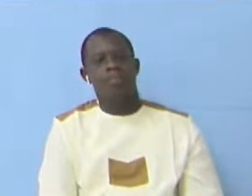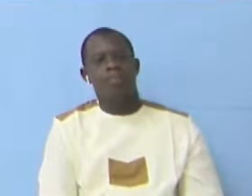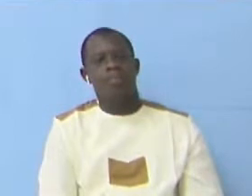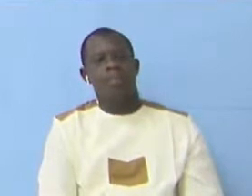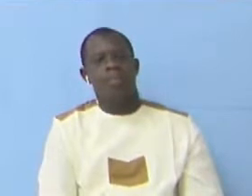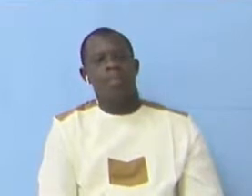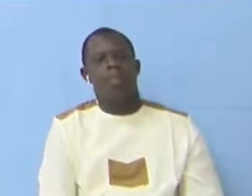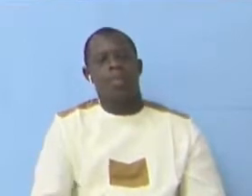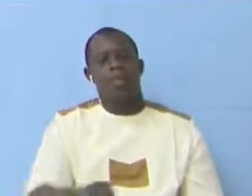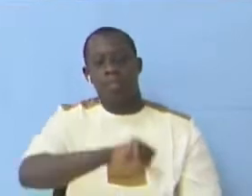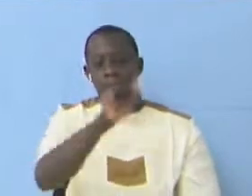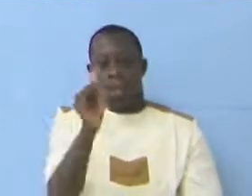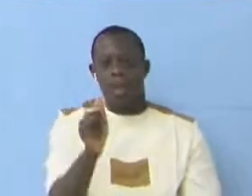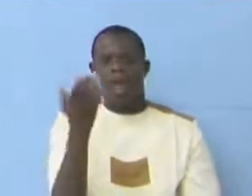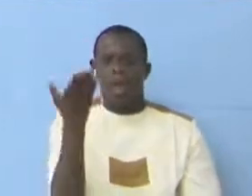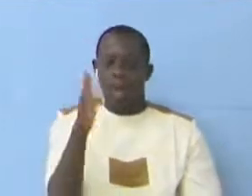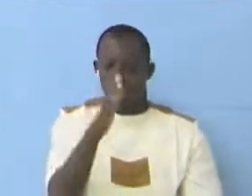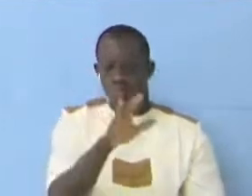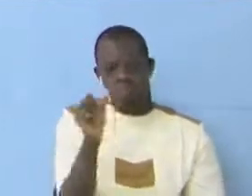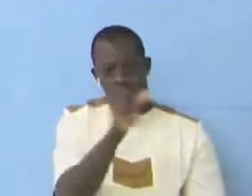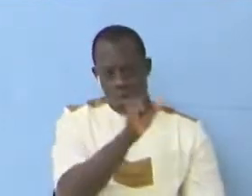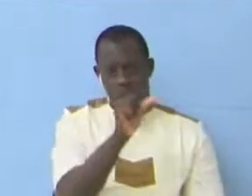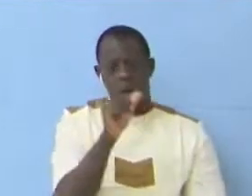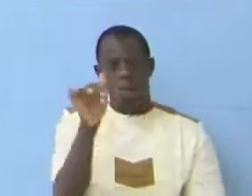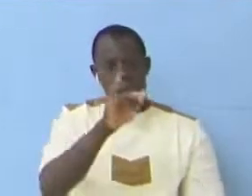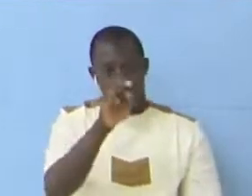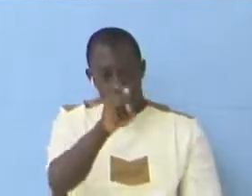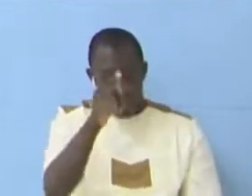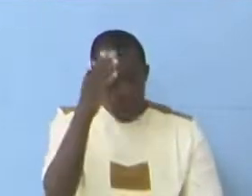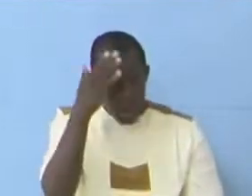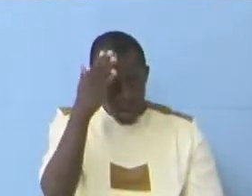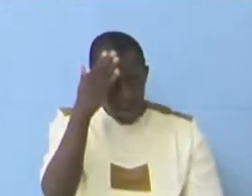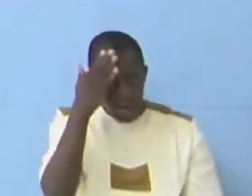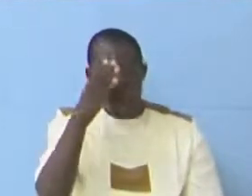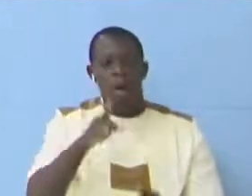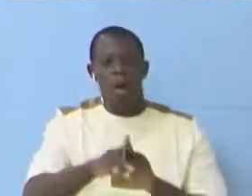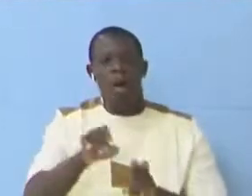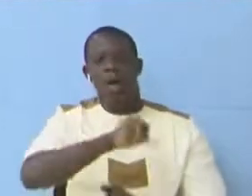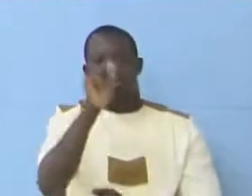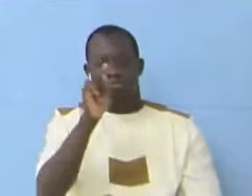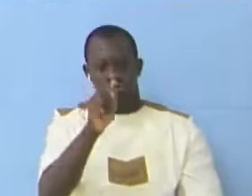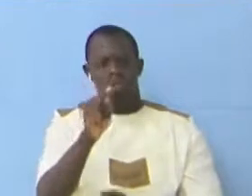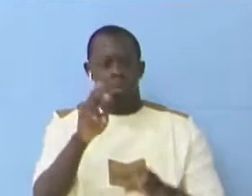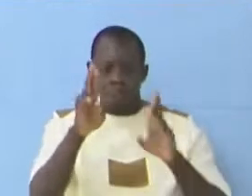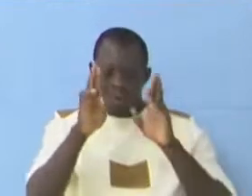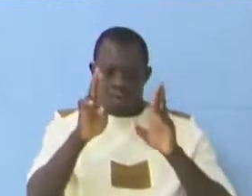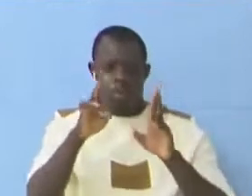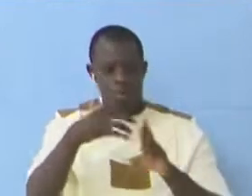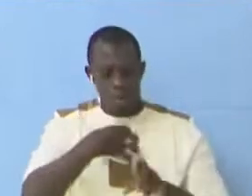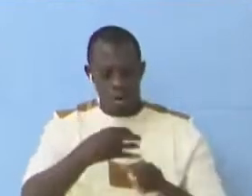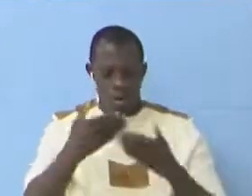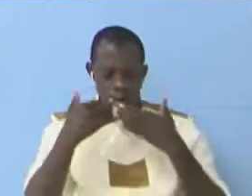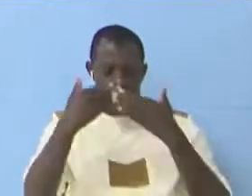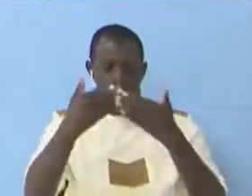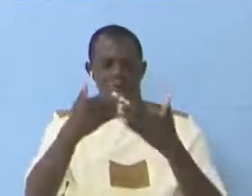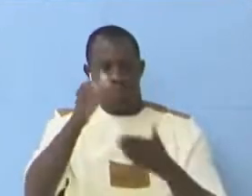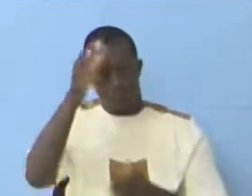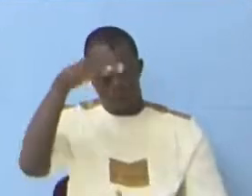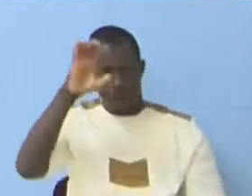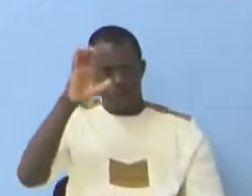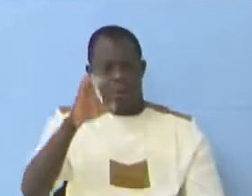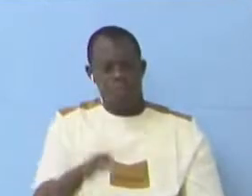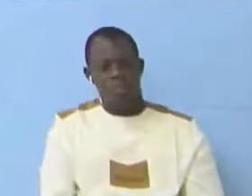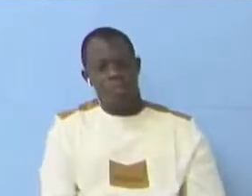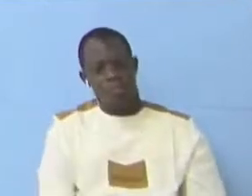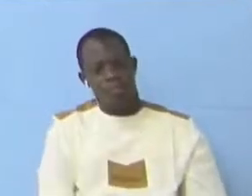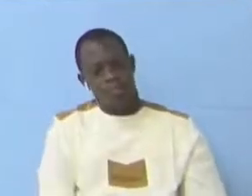And any other one you may know about and you would wish to tell the commission. ak leneen loo xam ne sax xëj na yow